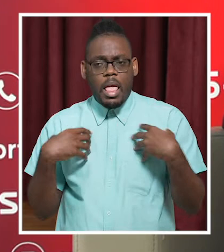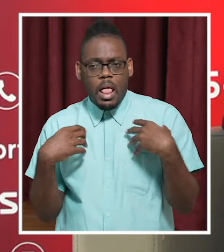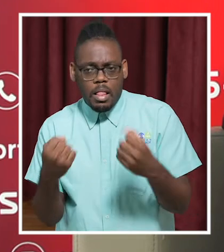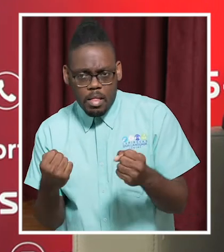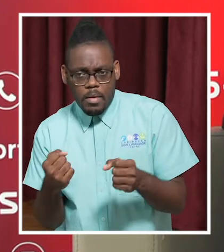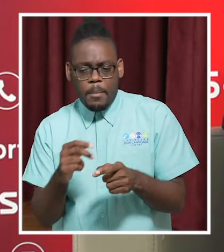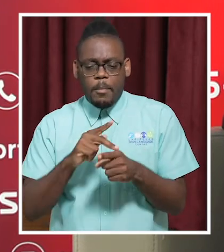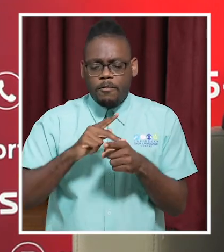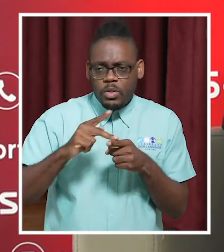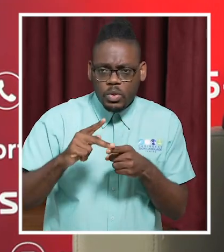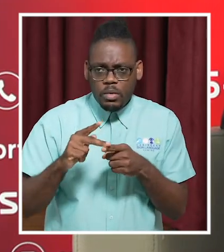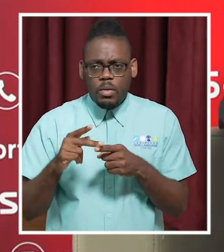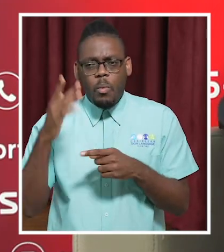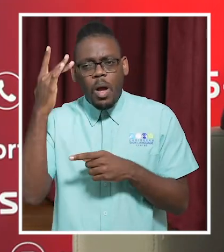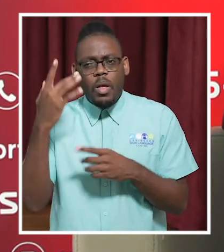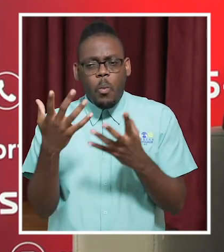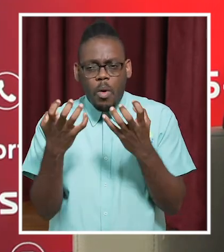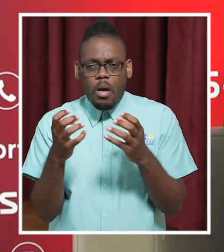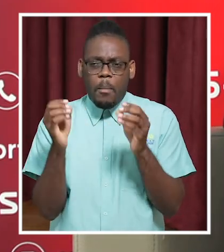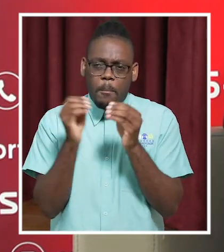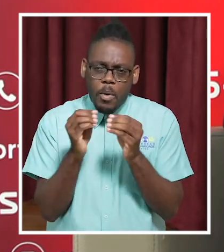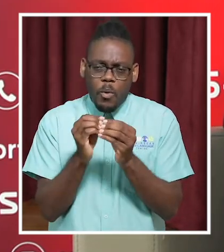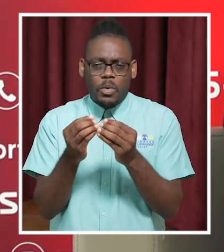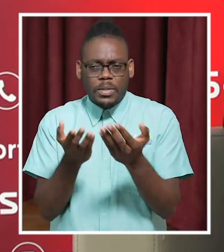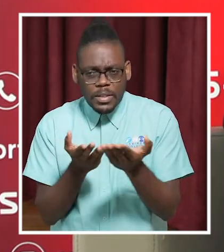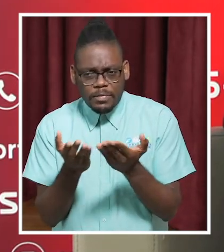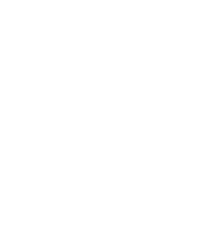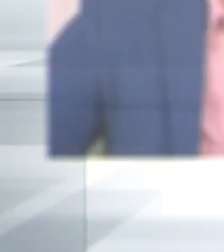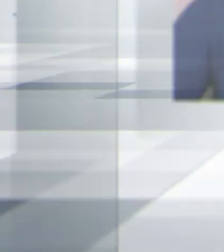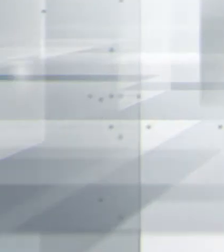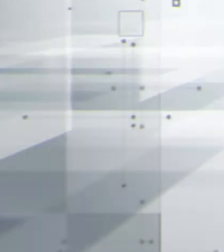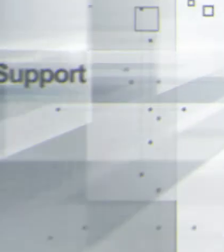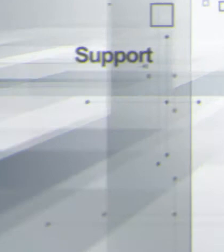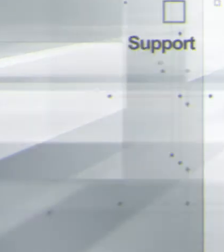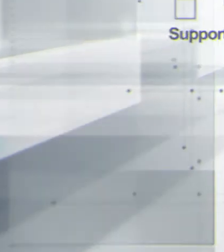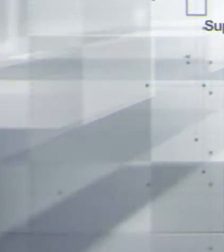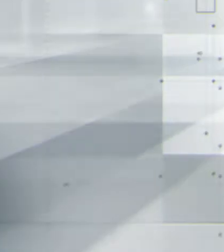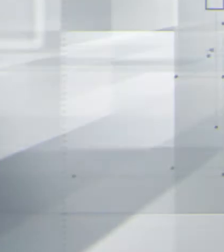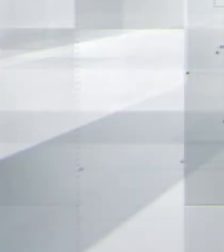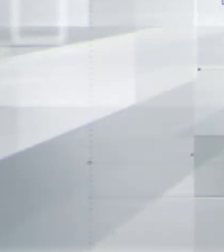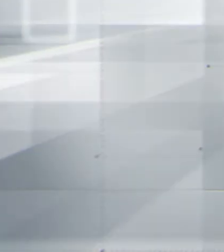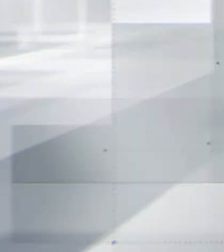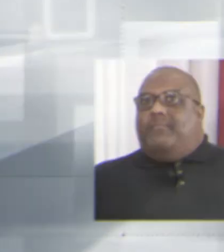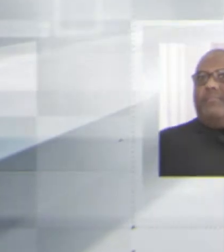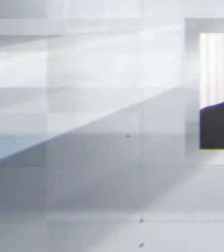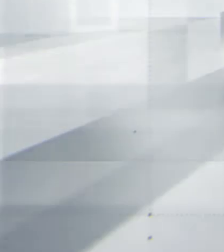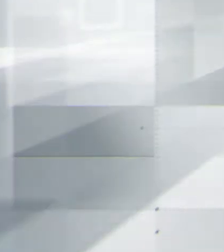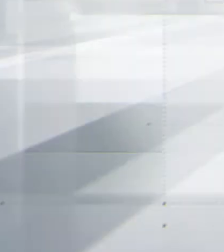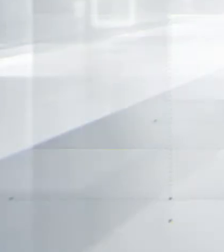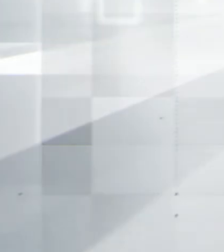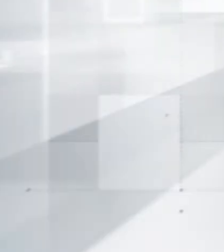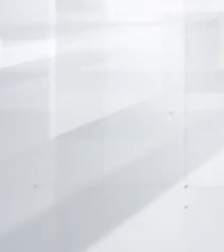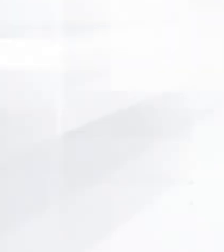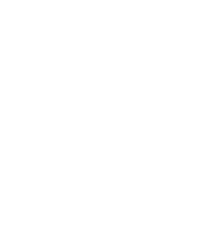of services for our children, particularly those with ADHD. Much appreciated. As we continue in